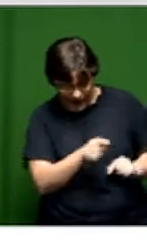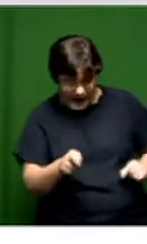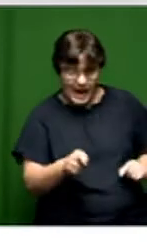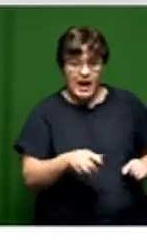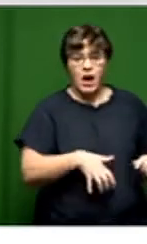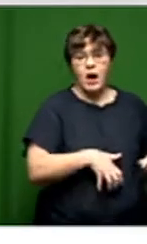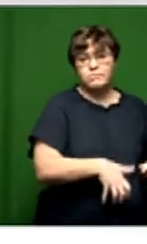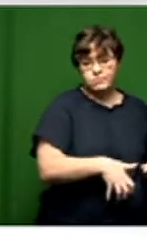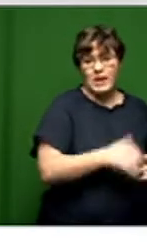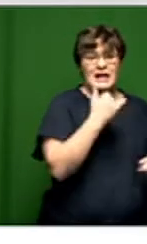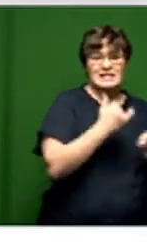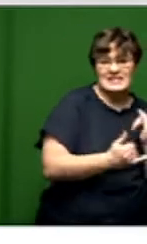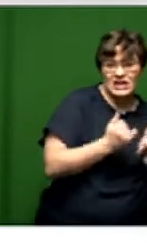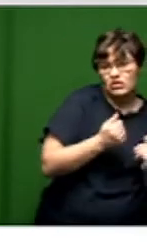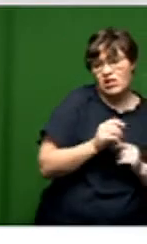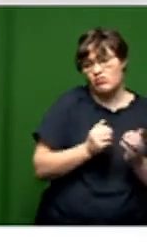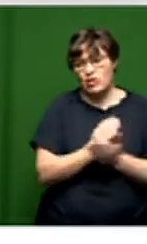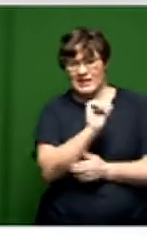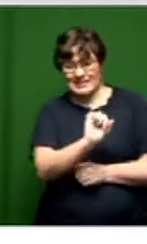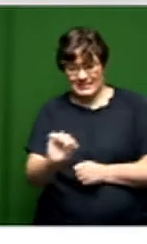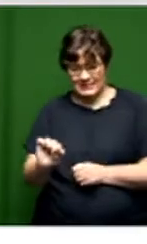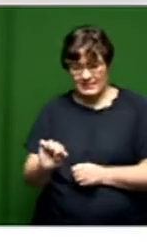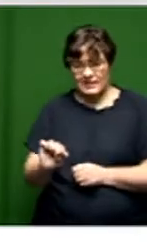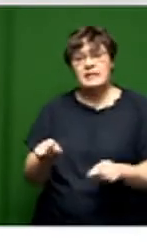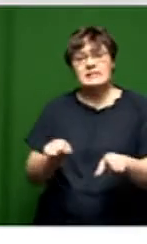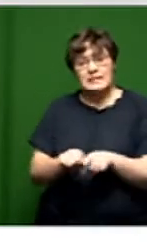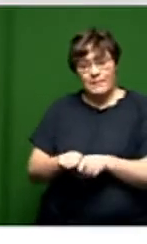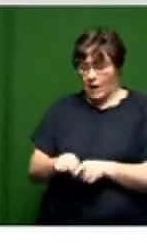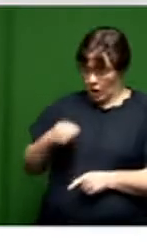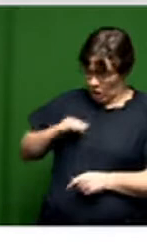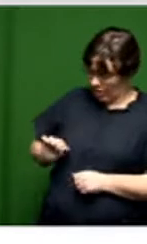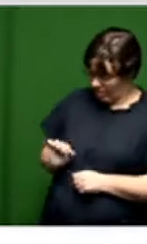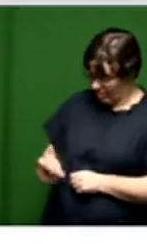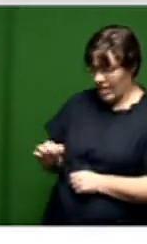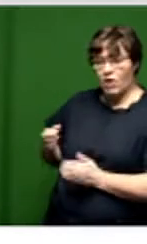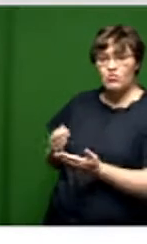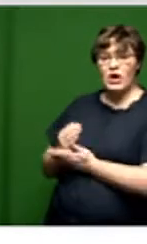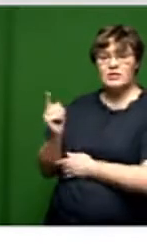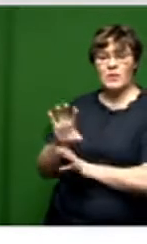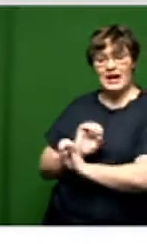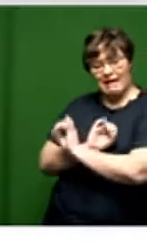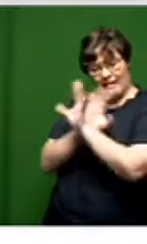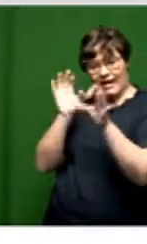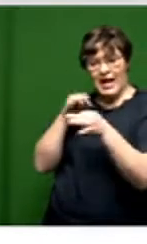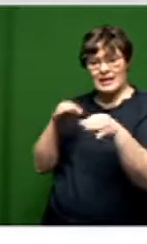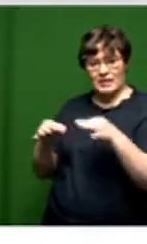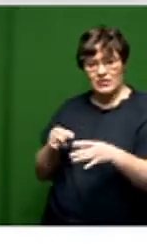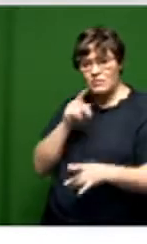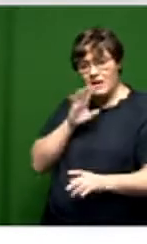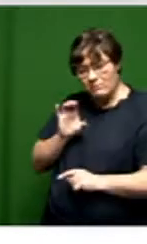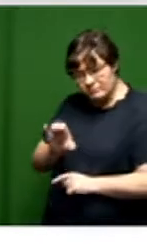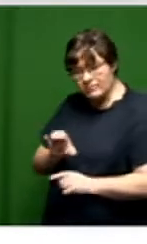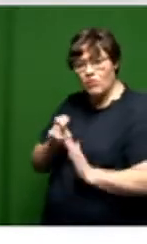health especially, and also bringing home the rights of young girls and making sure that they are able to enforce